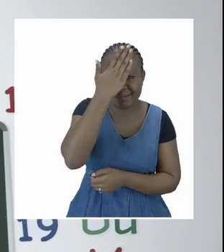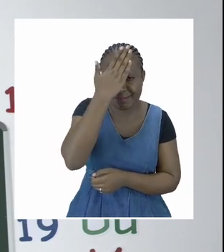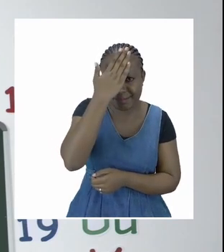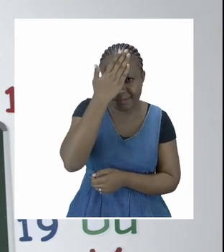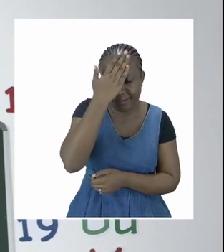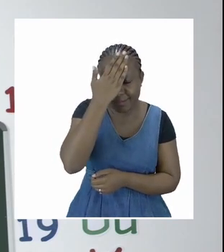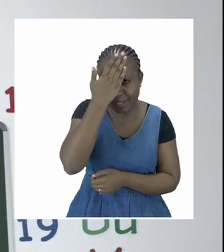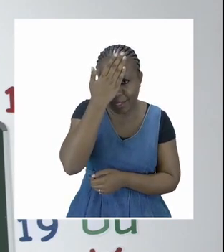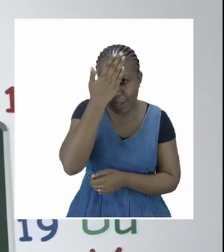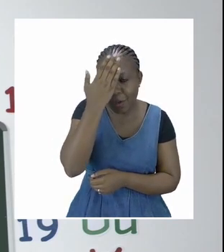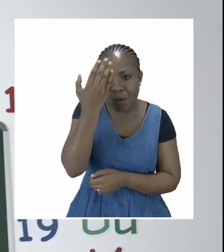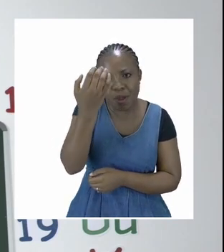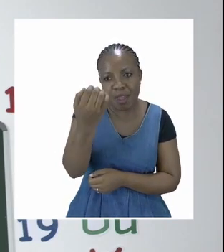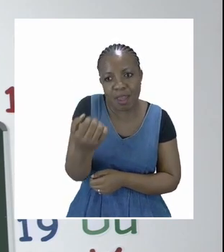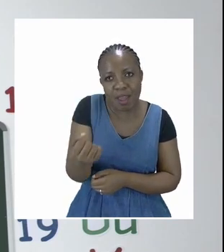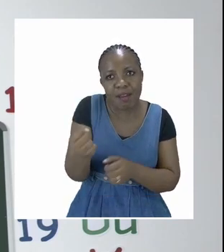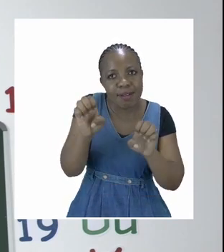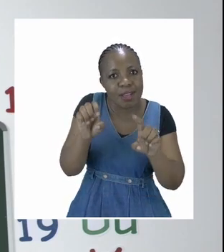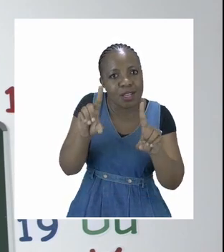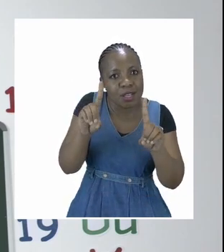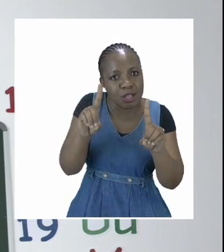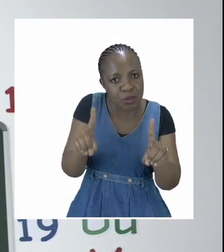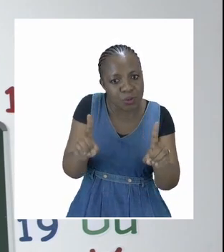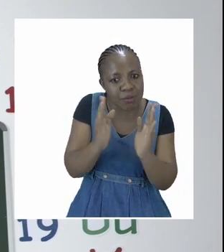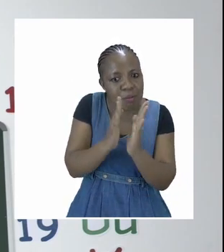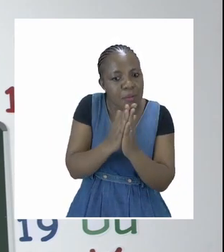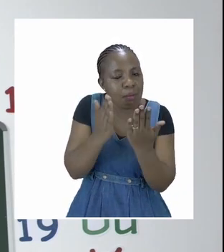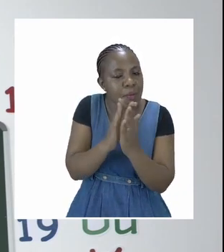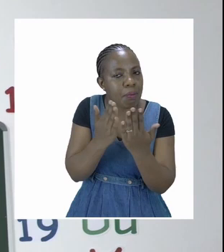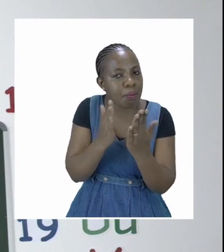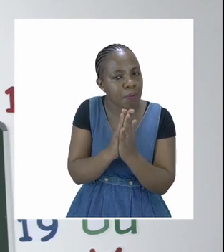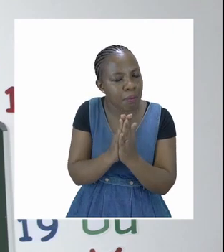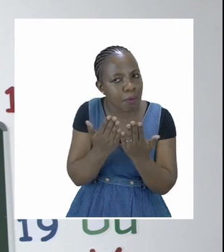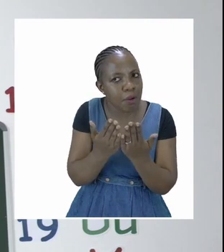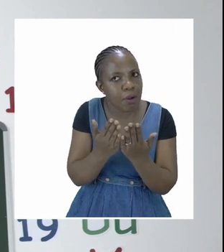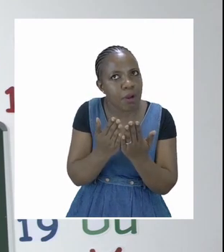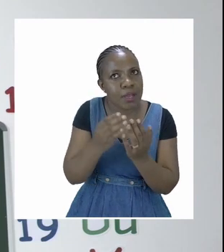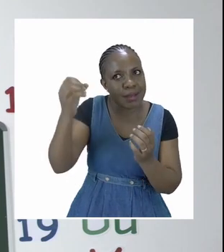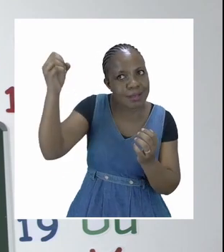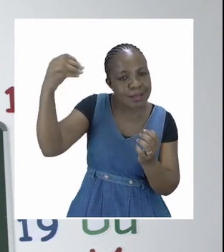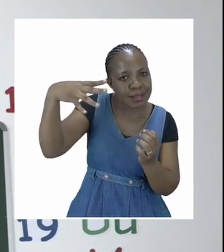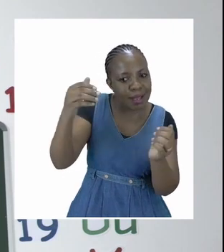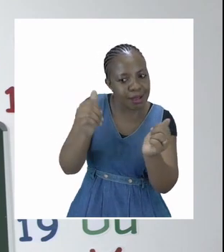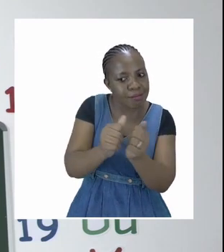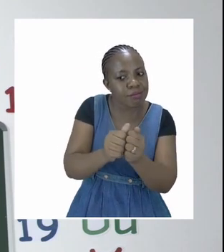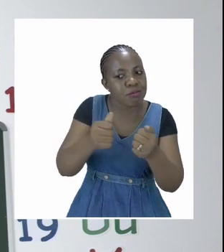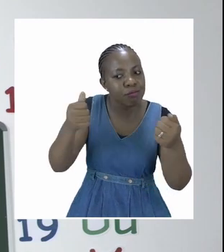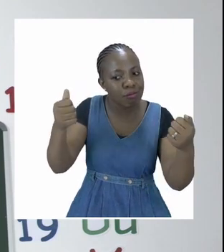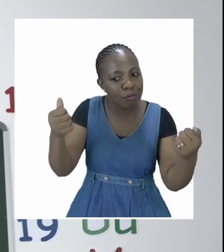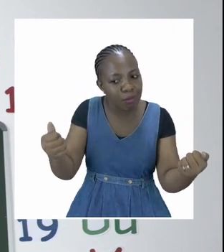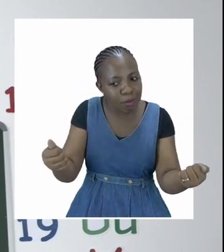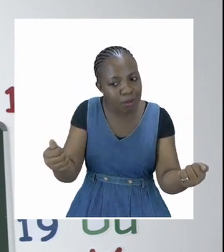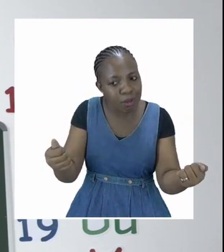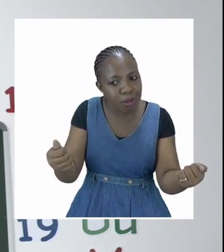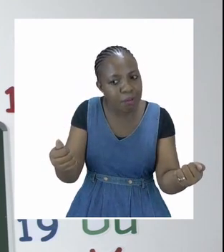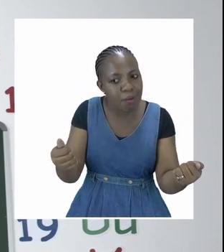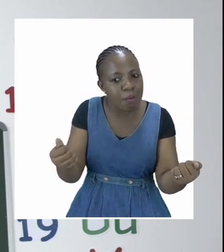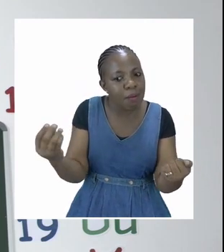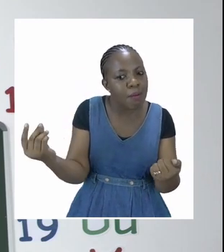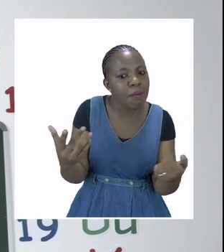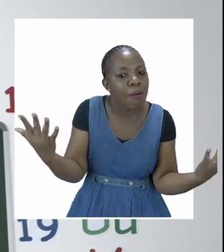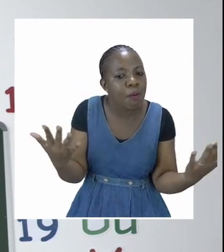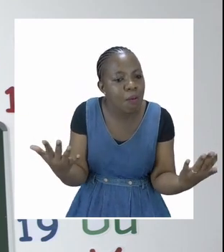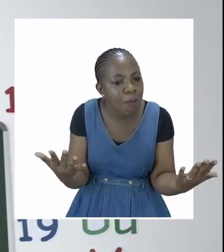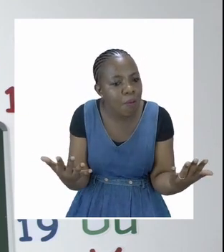booklet in our daily newspaper, street sales, or at your school every Monday